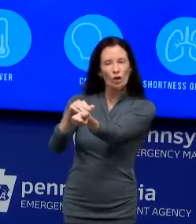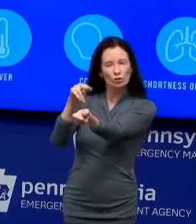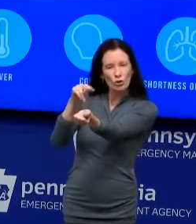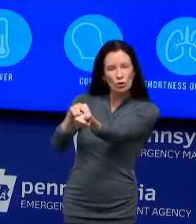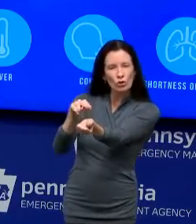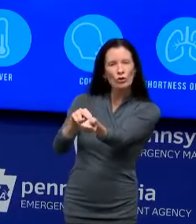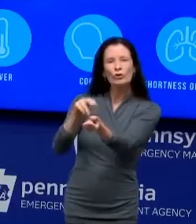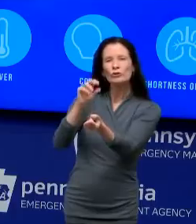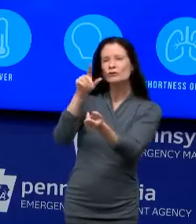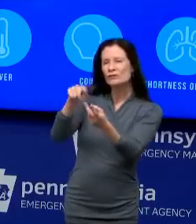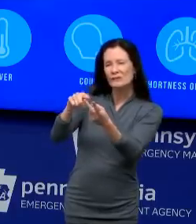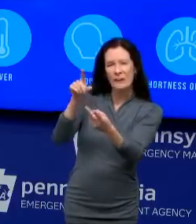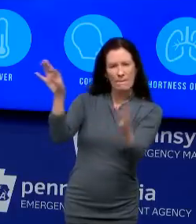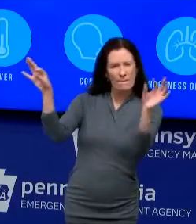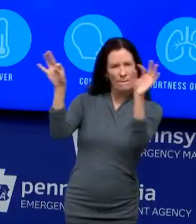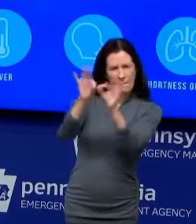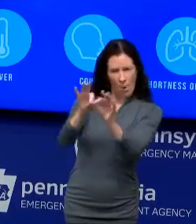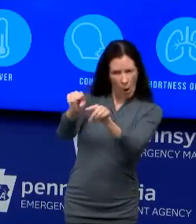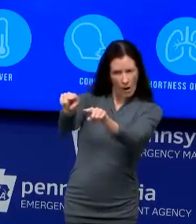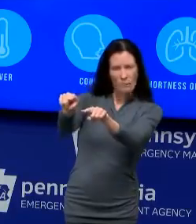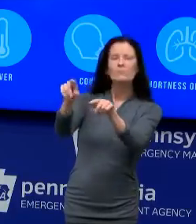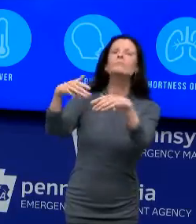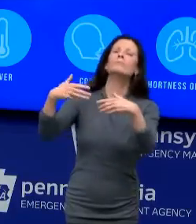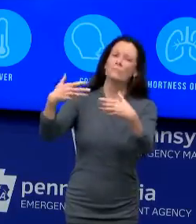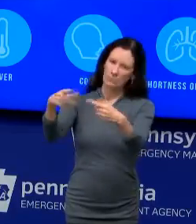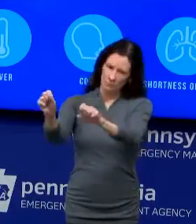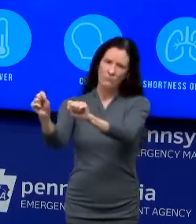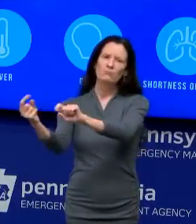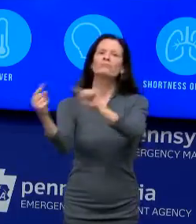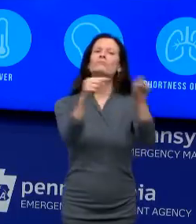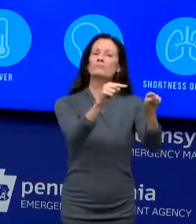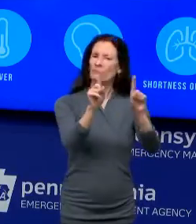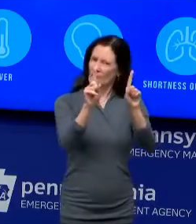the parking lot of the Mohegan Sun Arena.